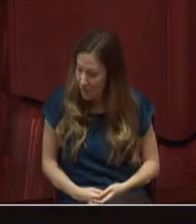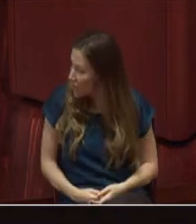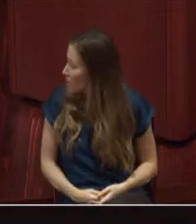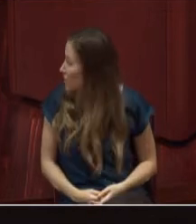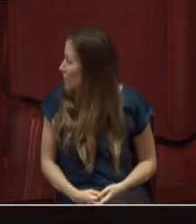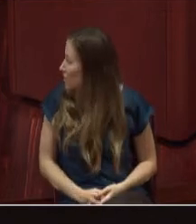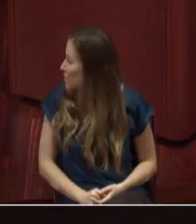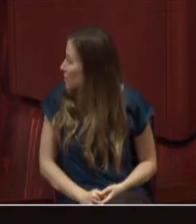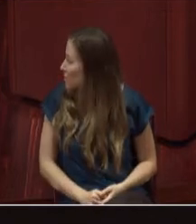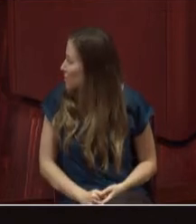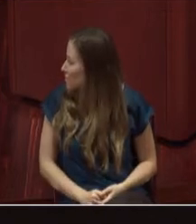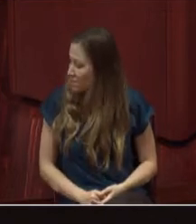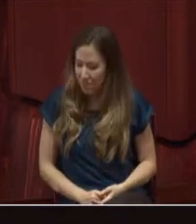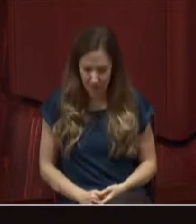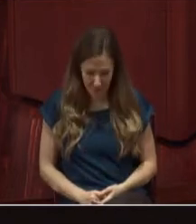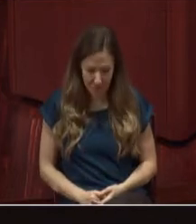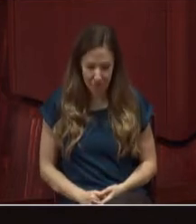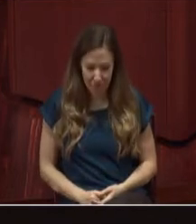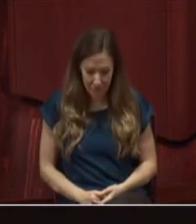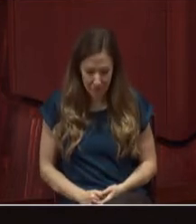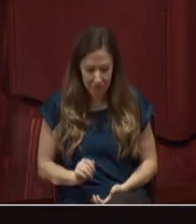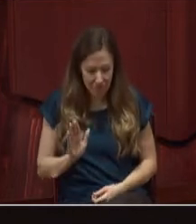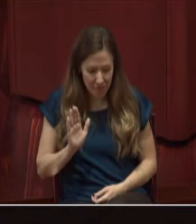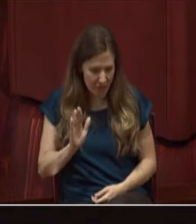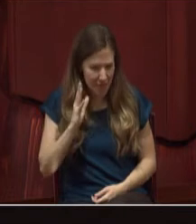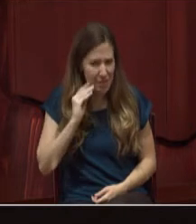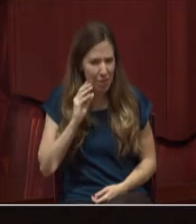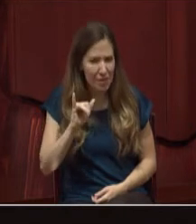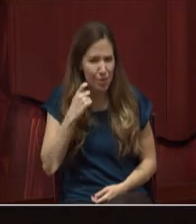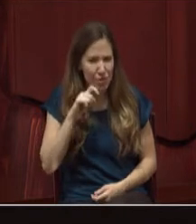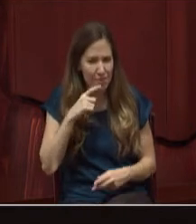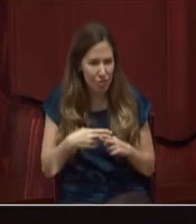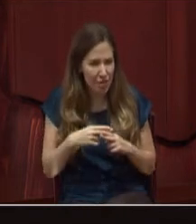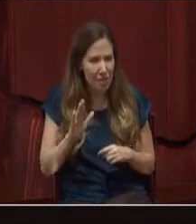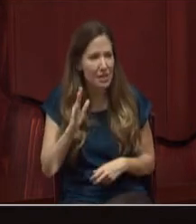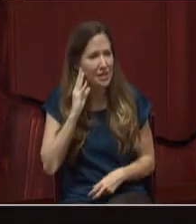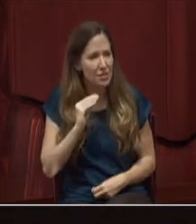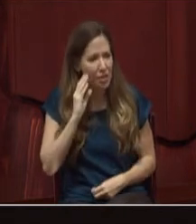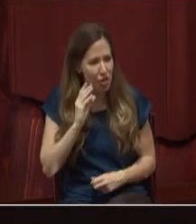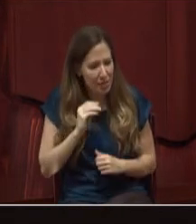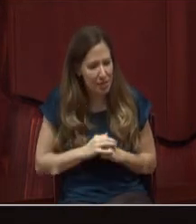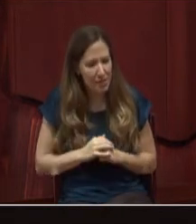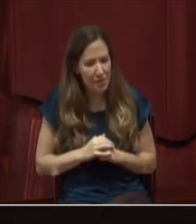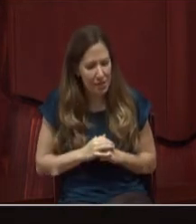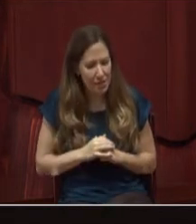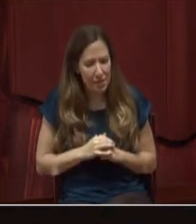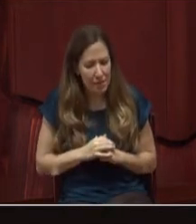His experience, as you noted, as vice president, was informed how he would structure things as